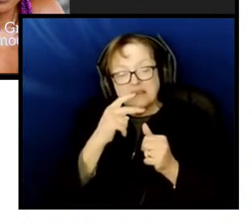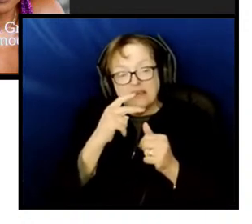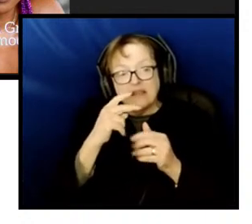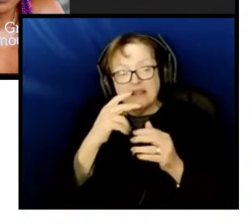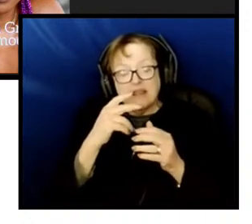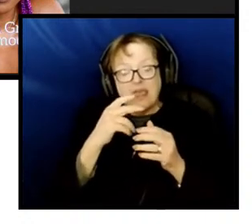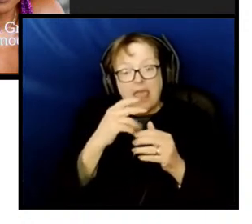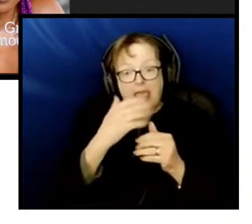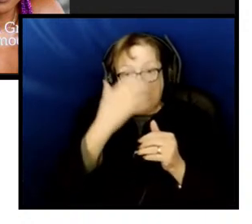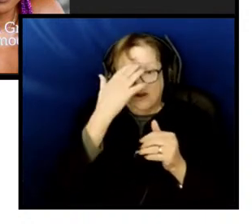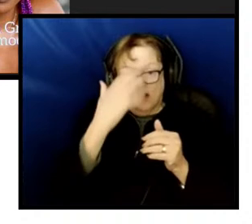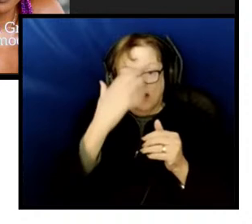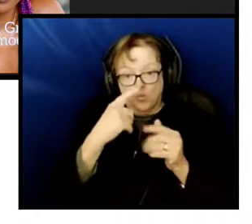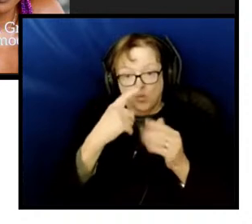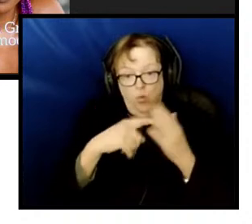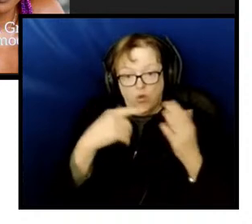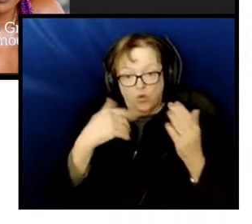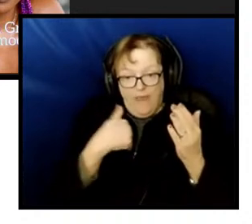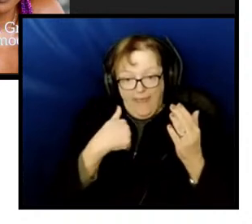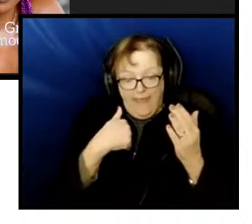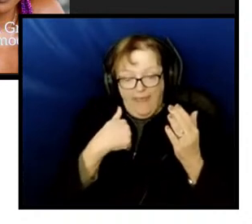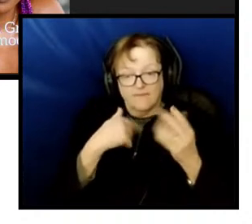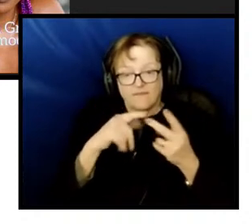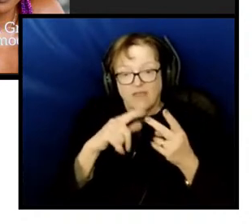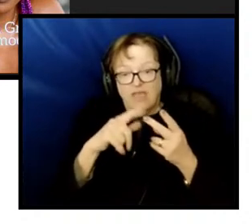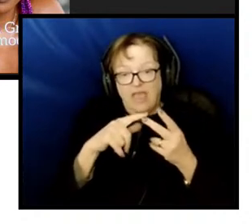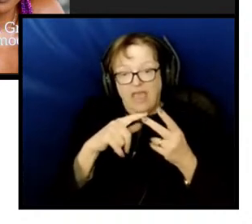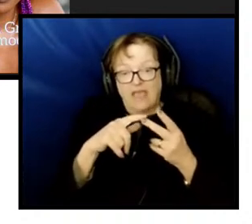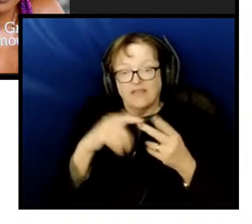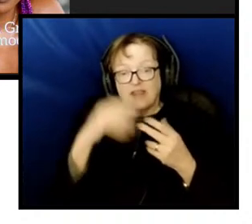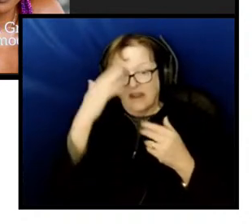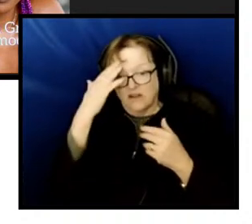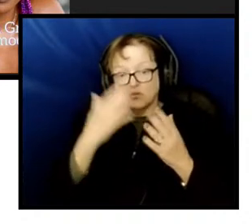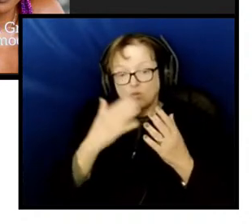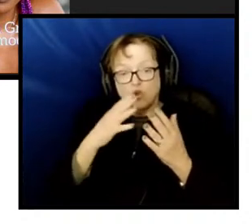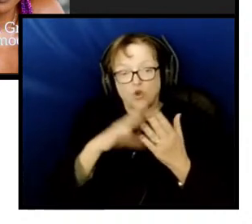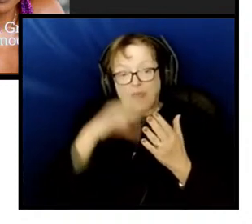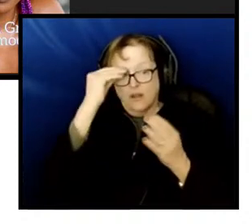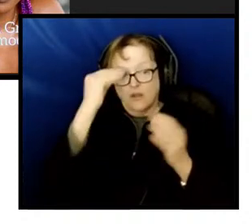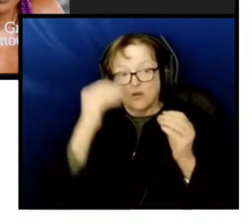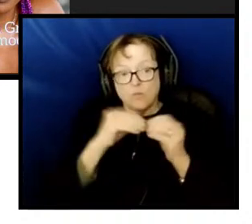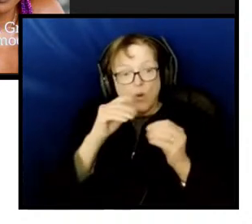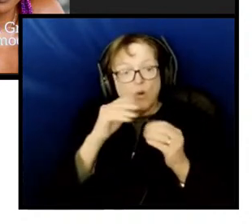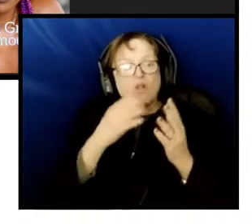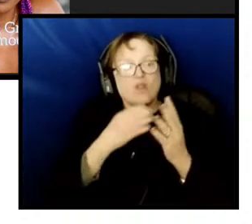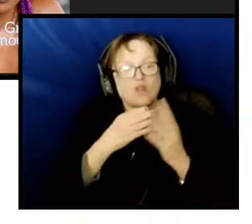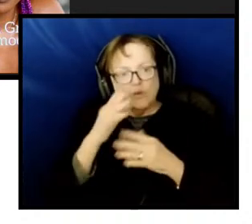that you have, acknowledging what you have to learn more of through tarot and herbalism.